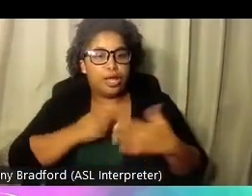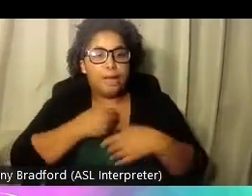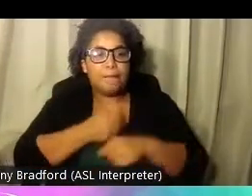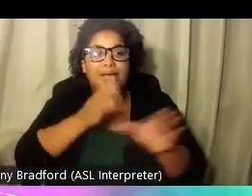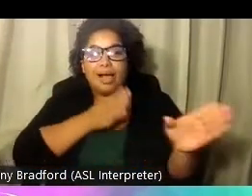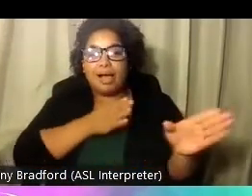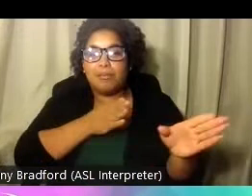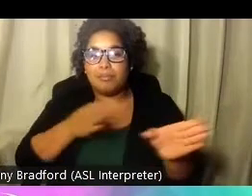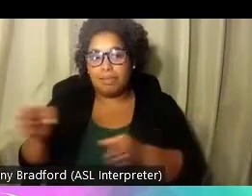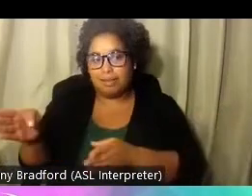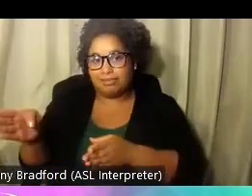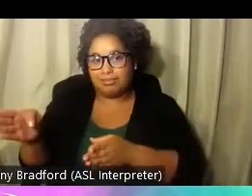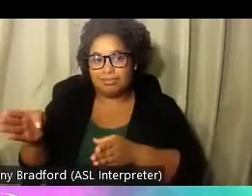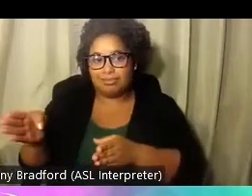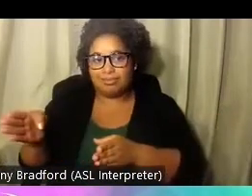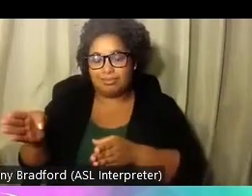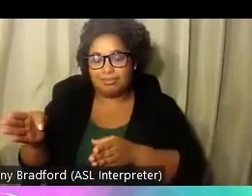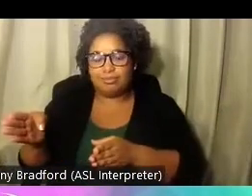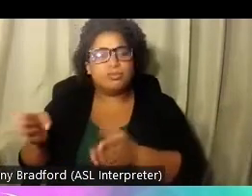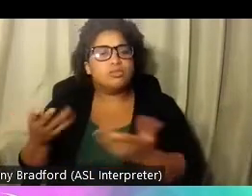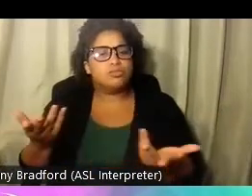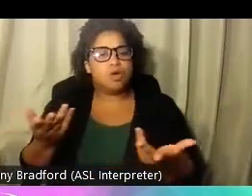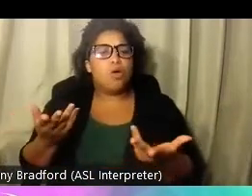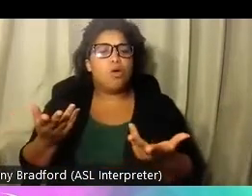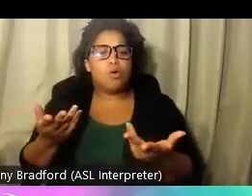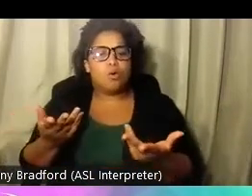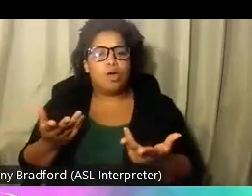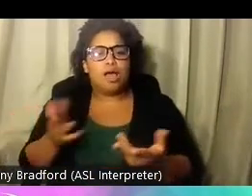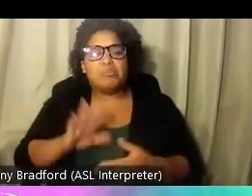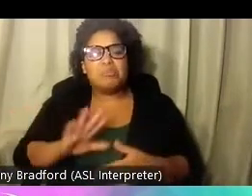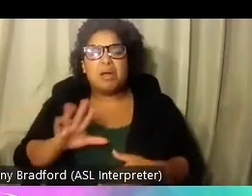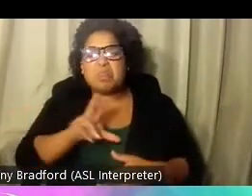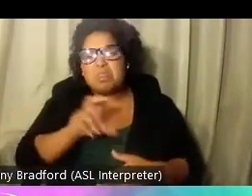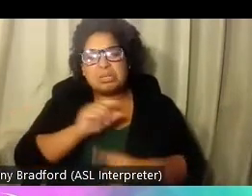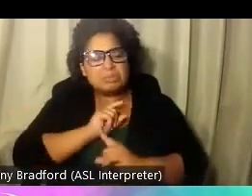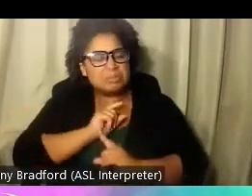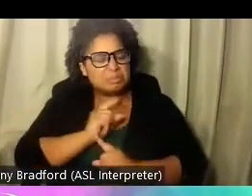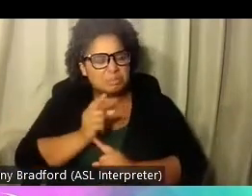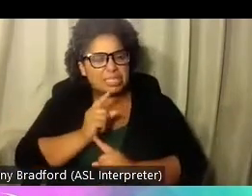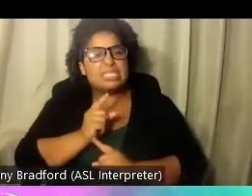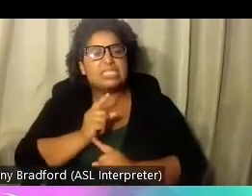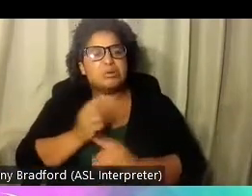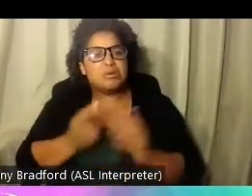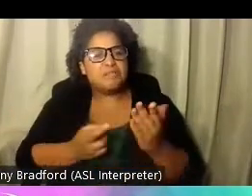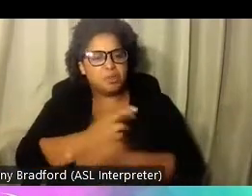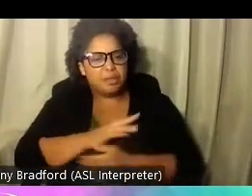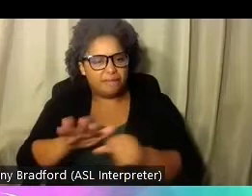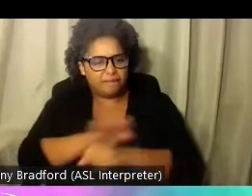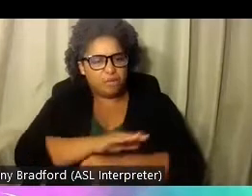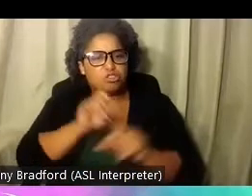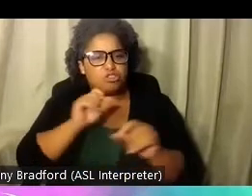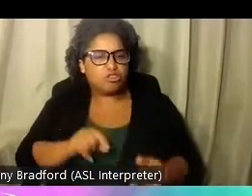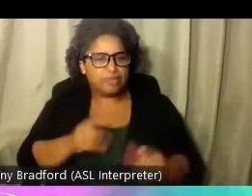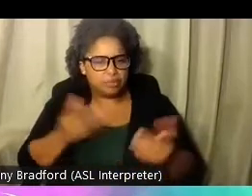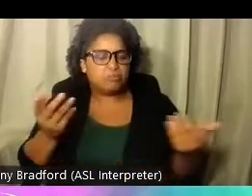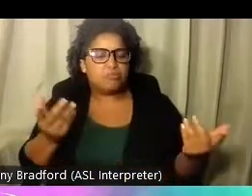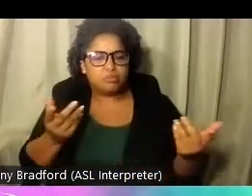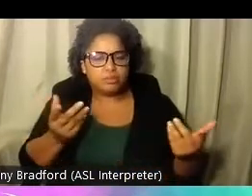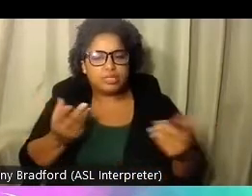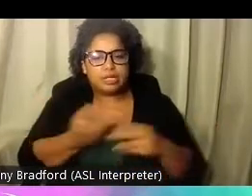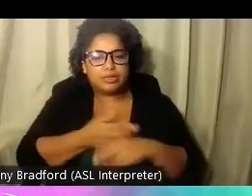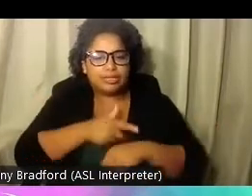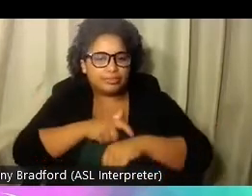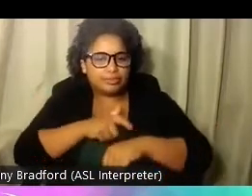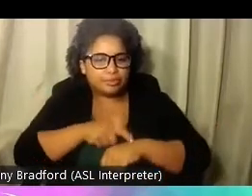plan. Up front, I spent probably about 30 minutes reviewing the entire survey, and I used that time